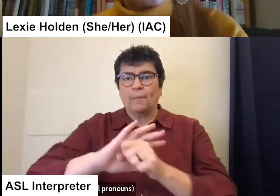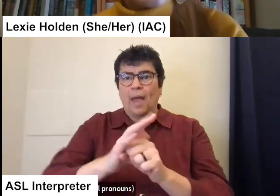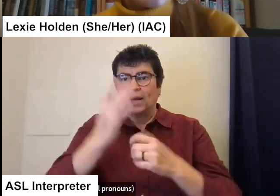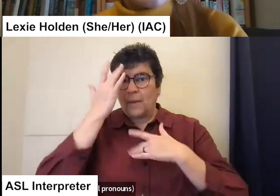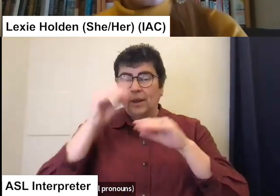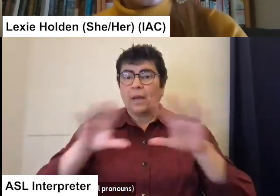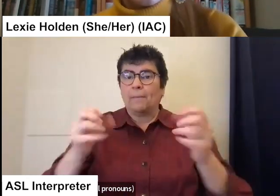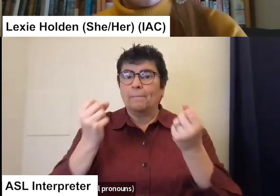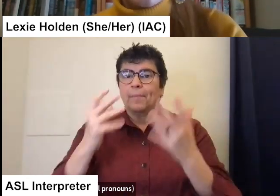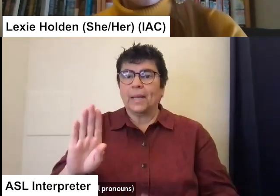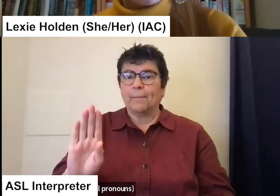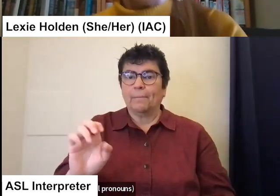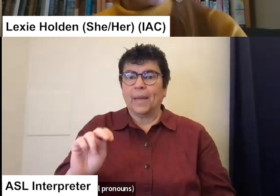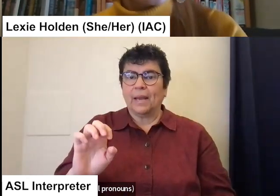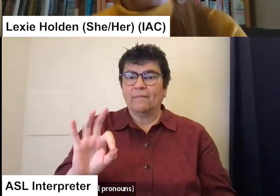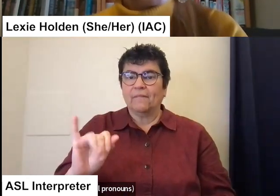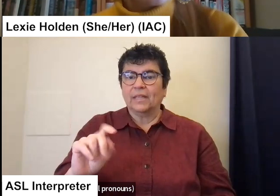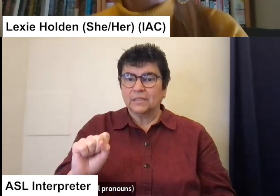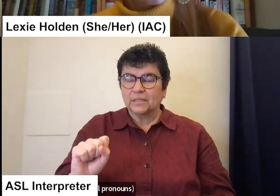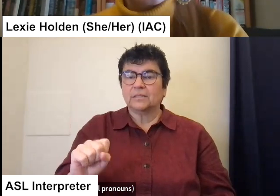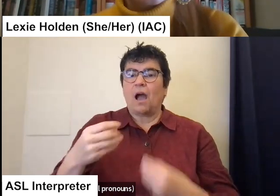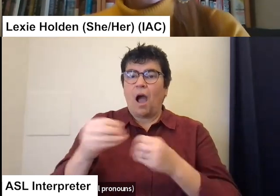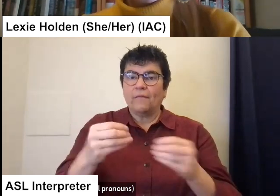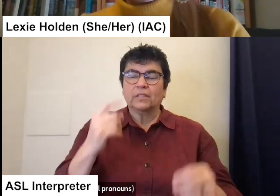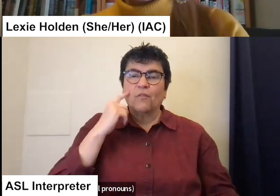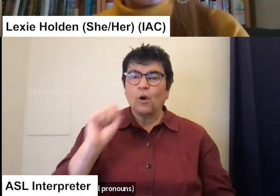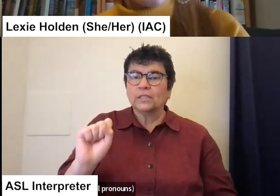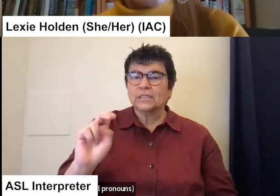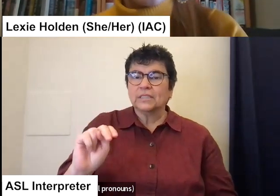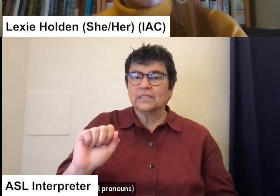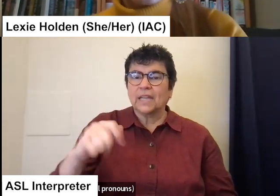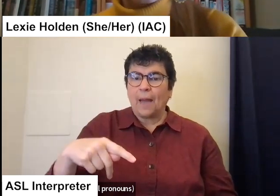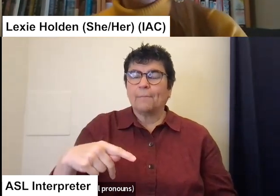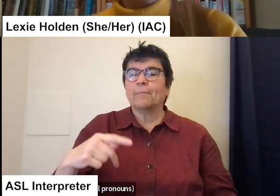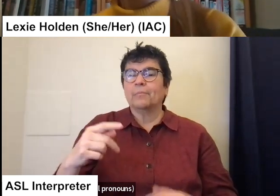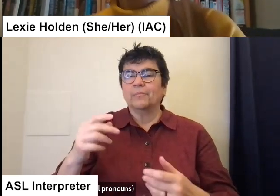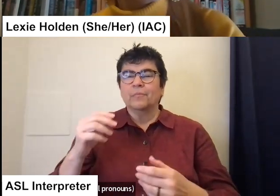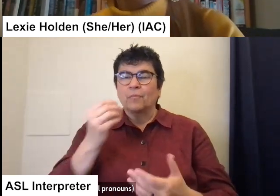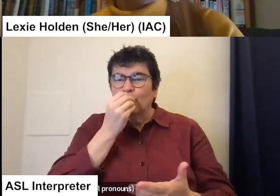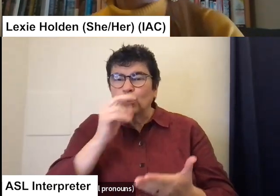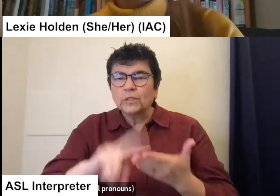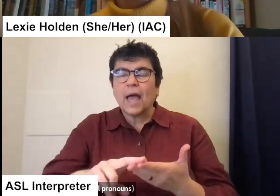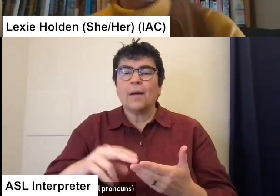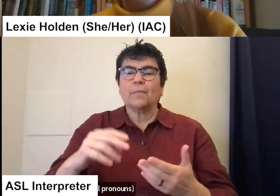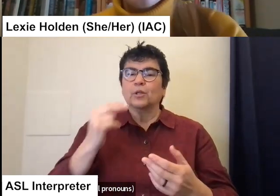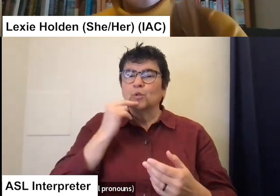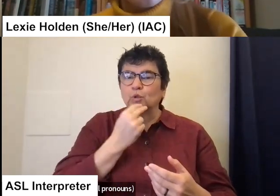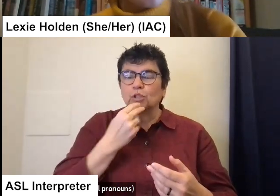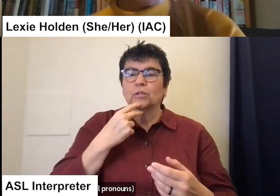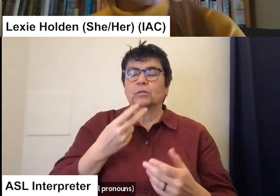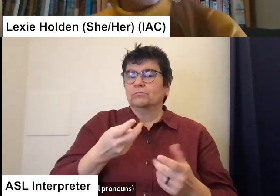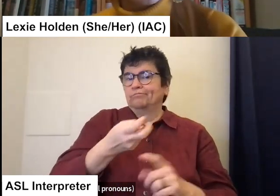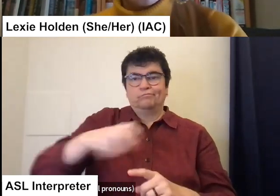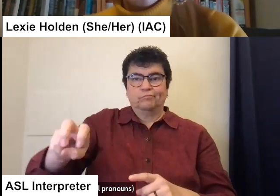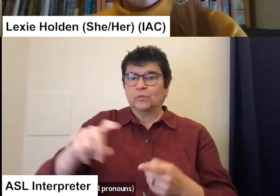benefits offices for SNAP, the Supplemental Nutrition Assistance Program, moved to either by phone